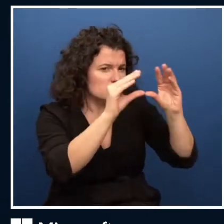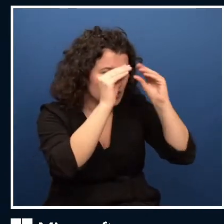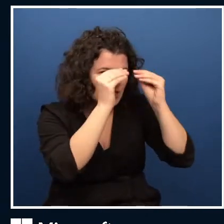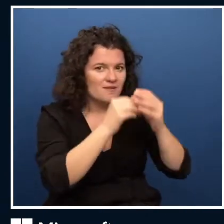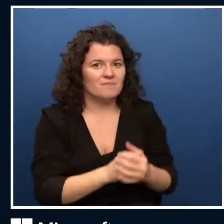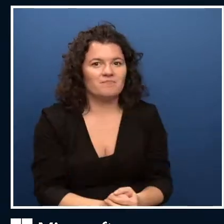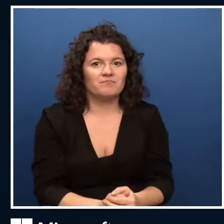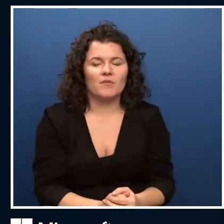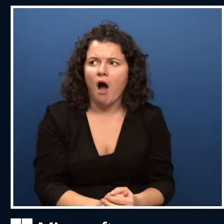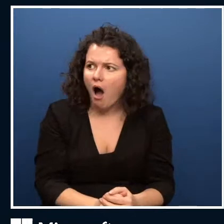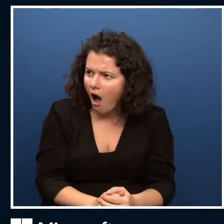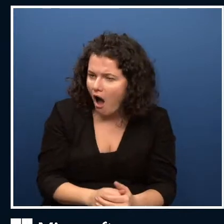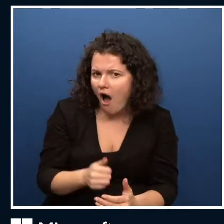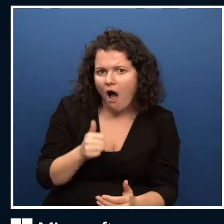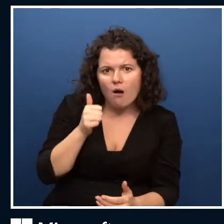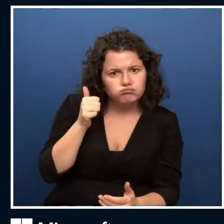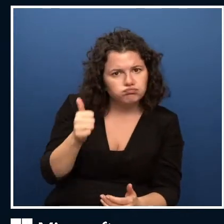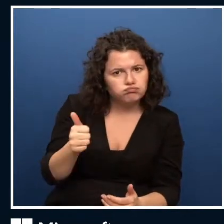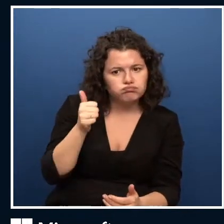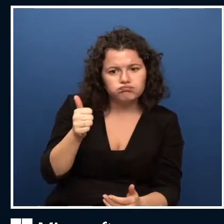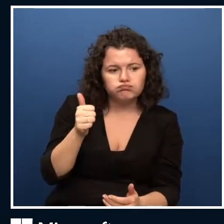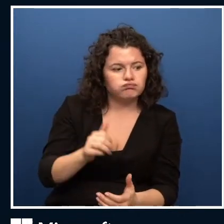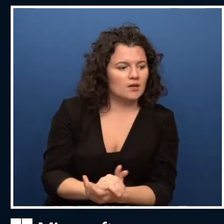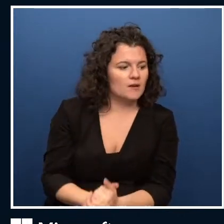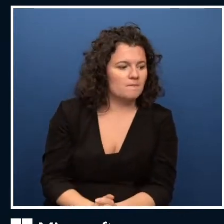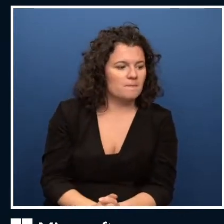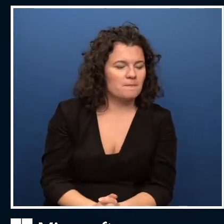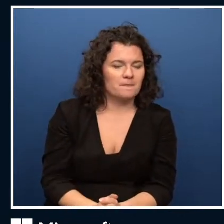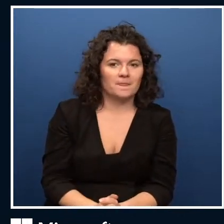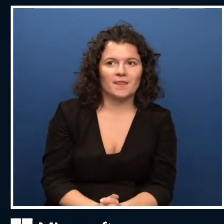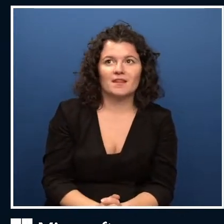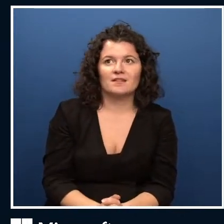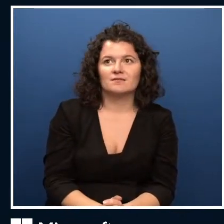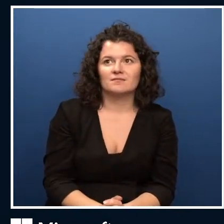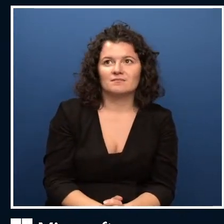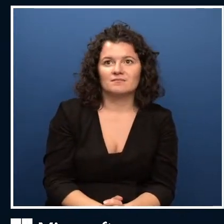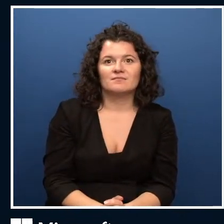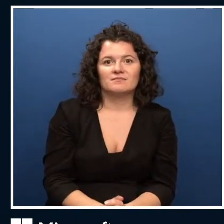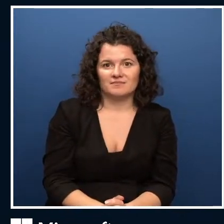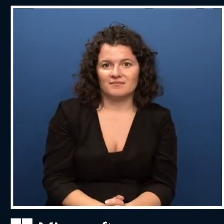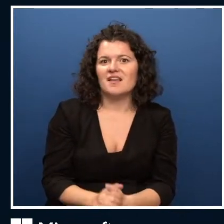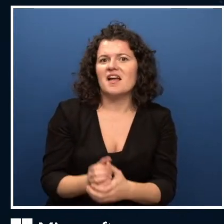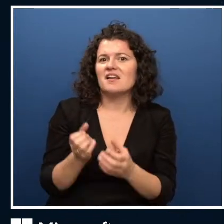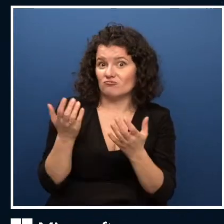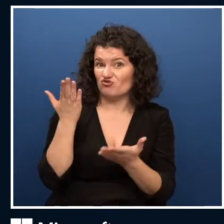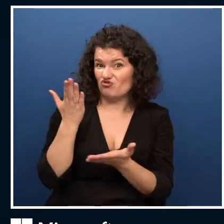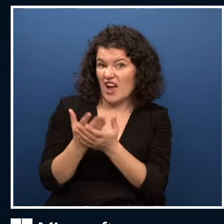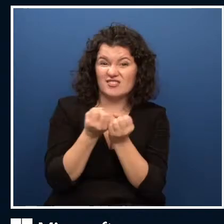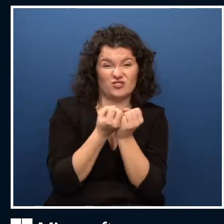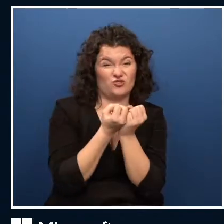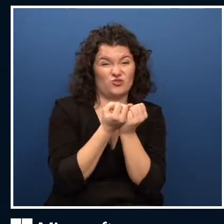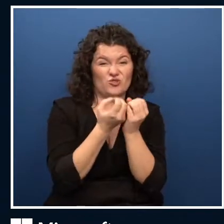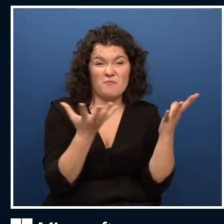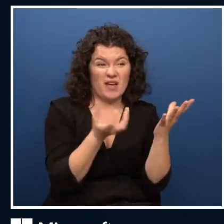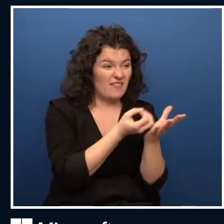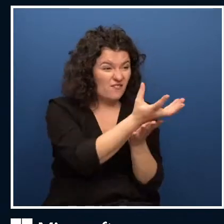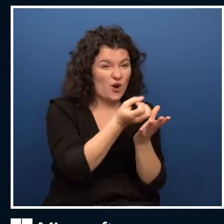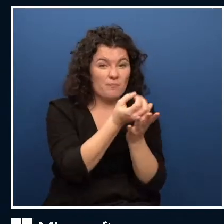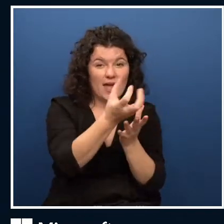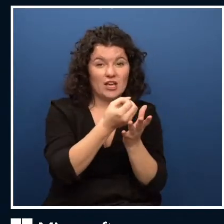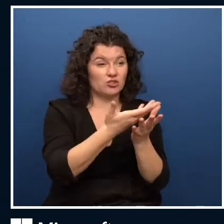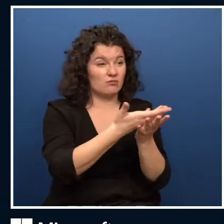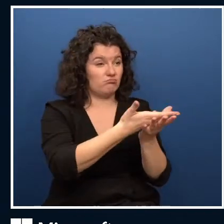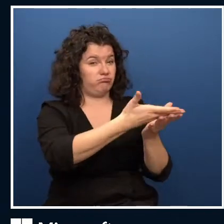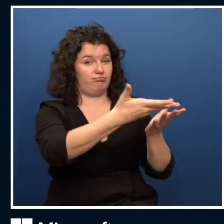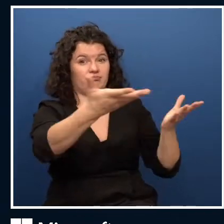really impressive. And you just kind of went out and found them. There is so much out there, isn't there? We heard from a